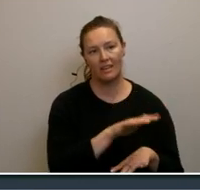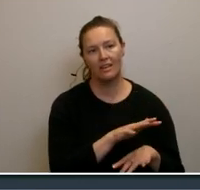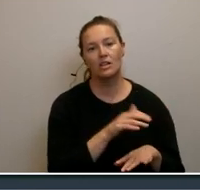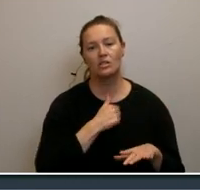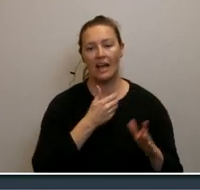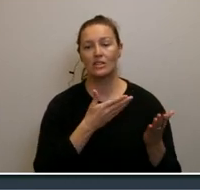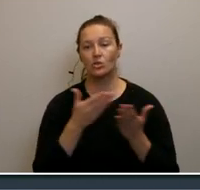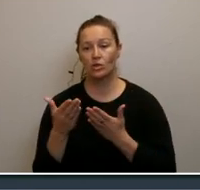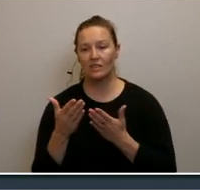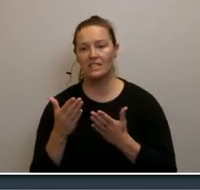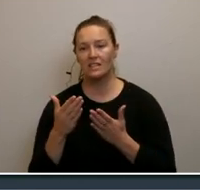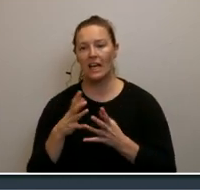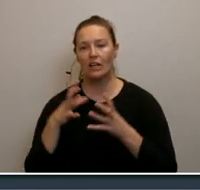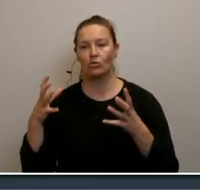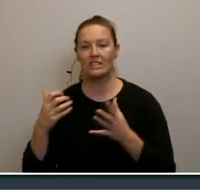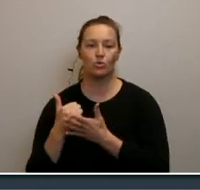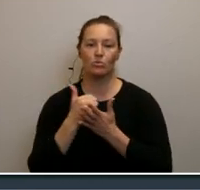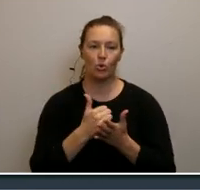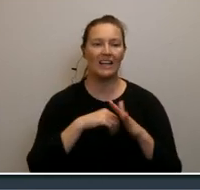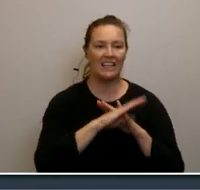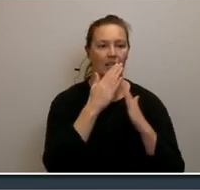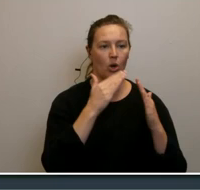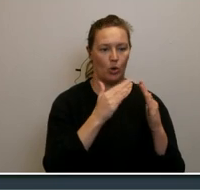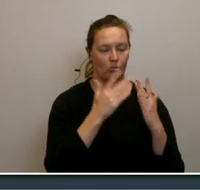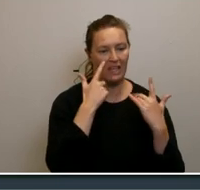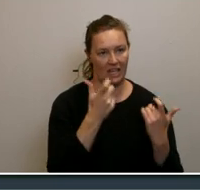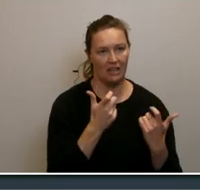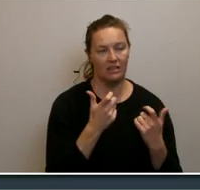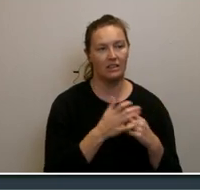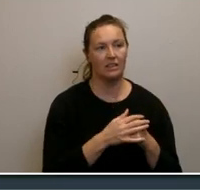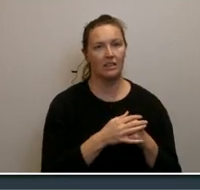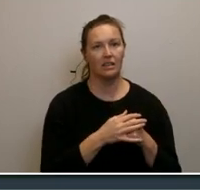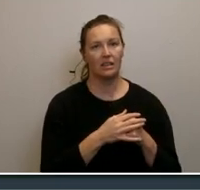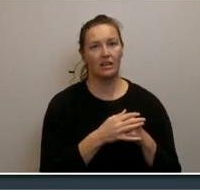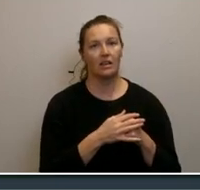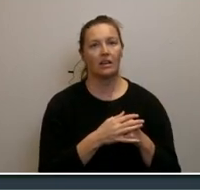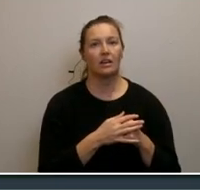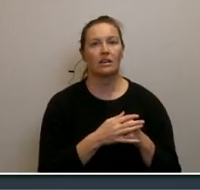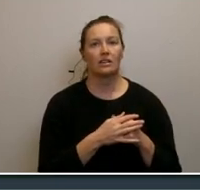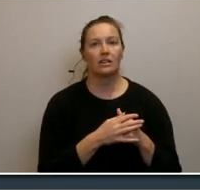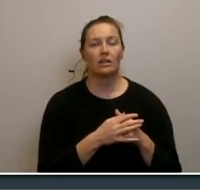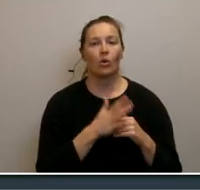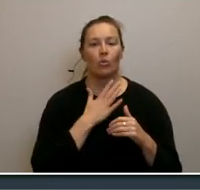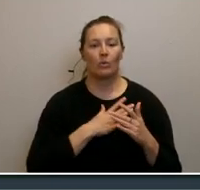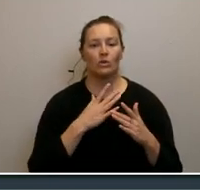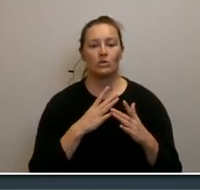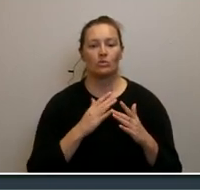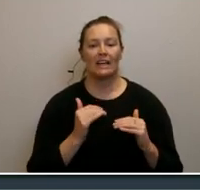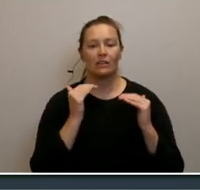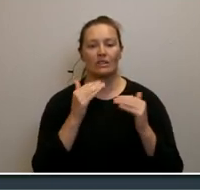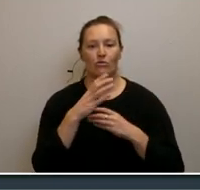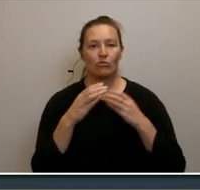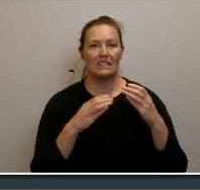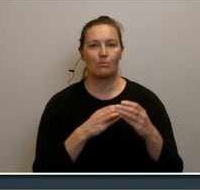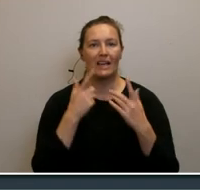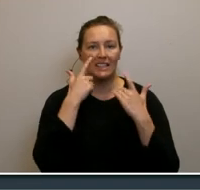is increasing to support people in home care. We obviously want to increase our respite care